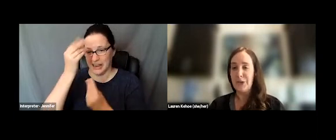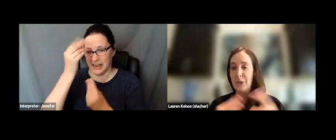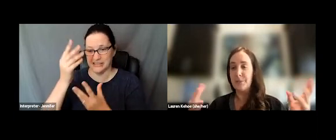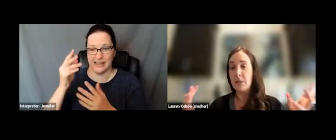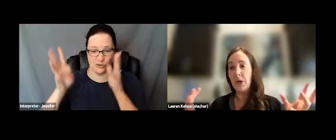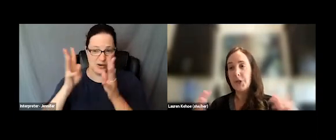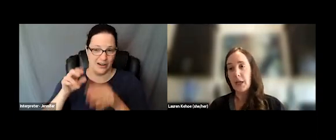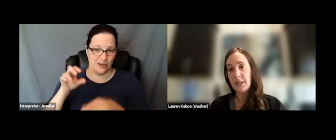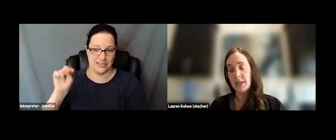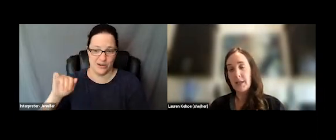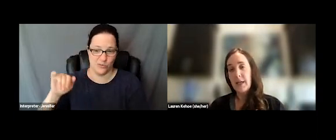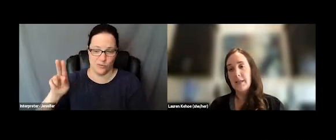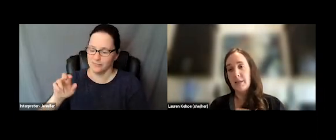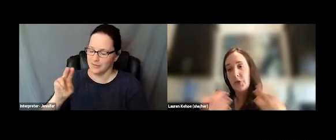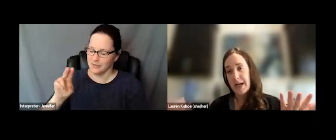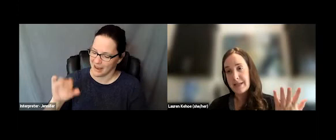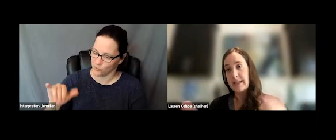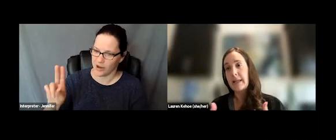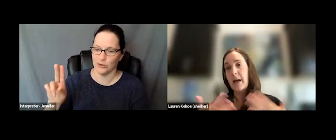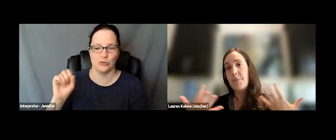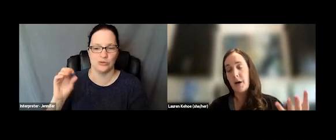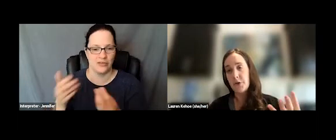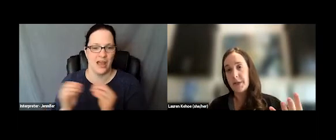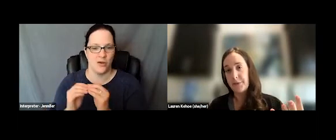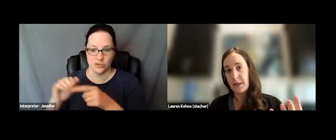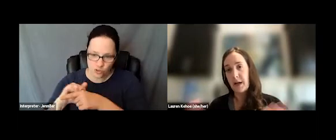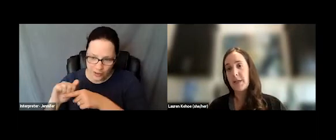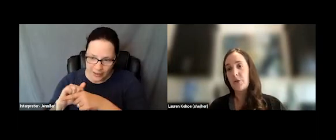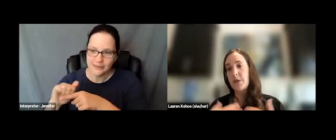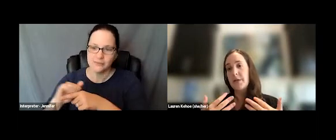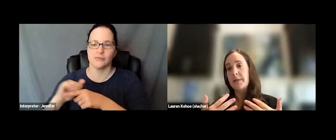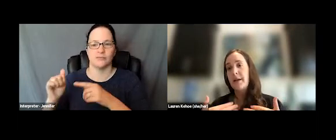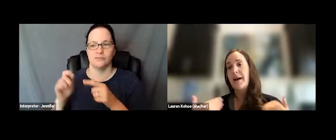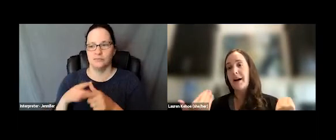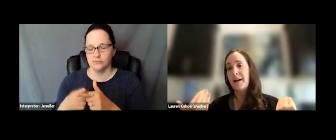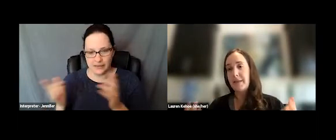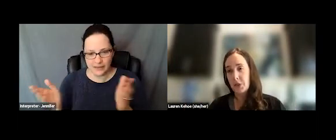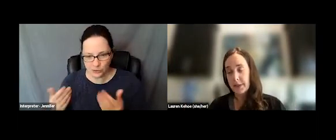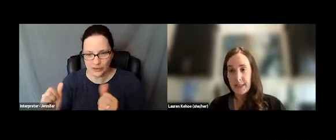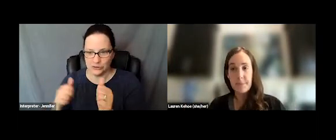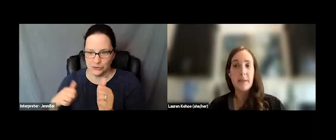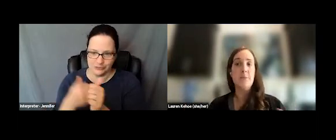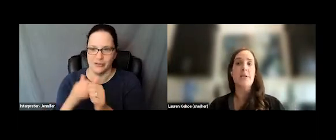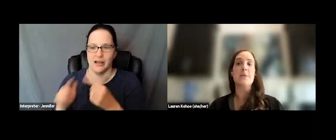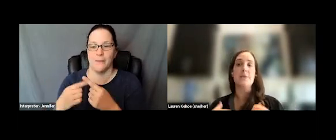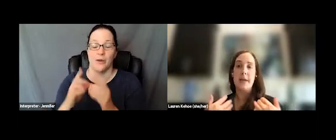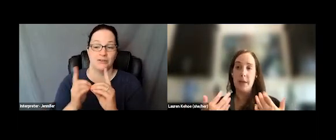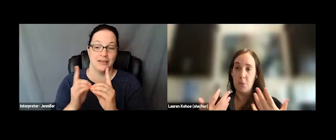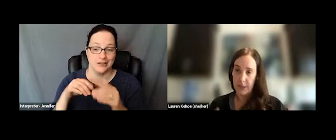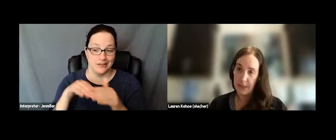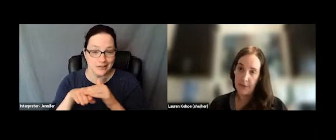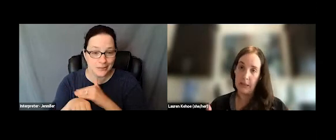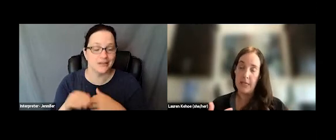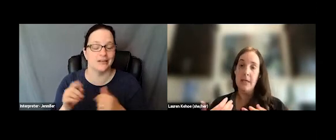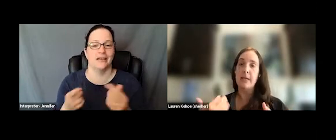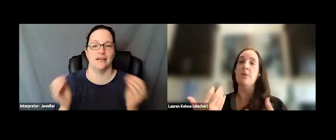NYU. So it was a big project to train and skill up 100 different content creators on digital accessibility principles, and then